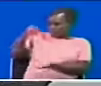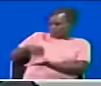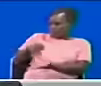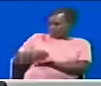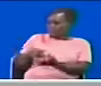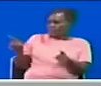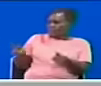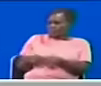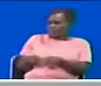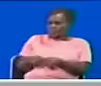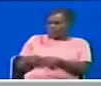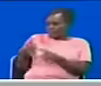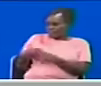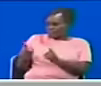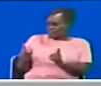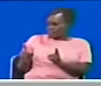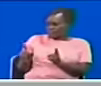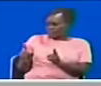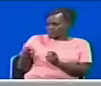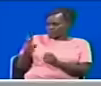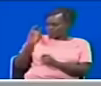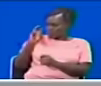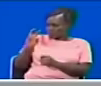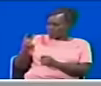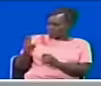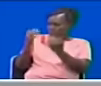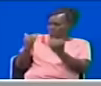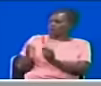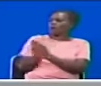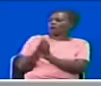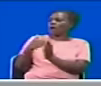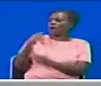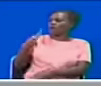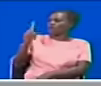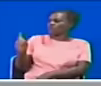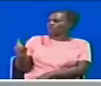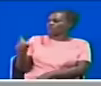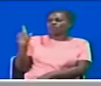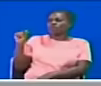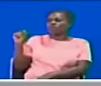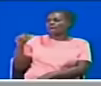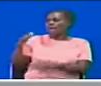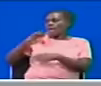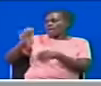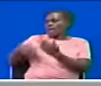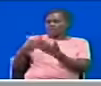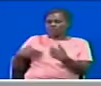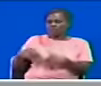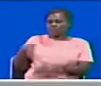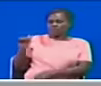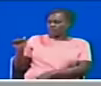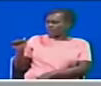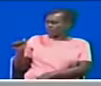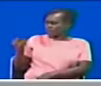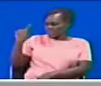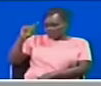Yes. But then, you know, you meet that narrative. Yes. We have a question running on Twitter, and everybody says, and we've asked people, you know, whether